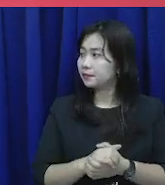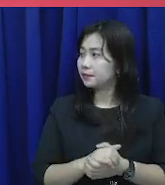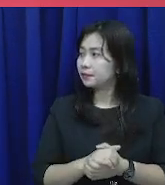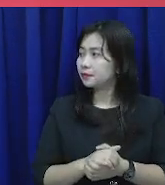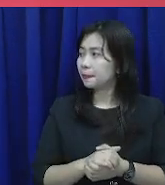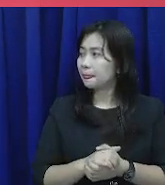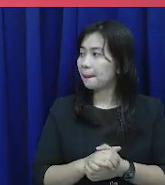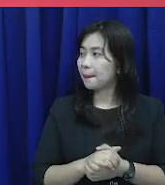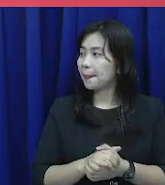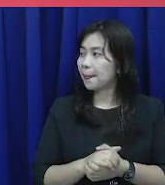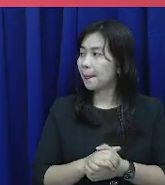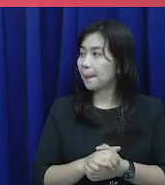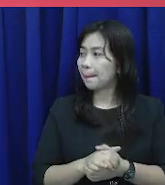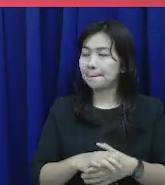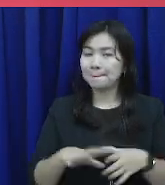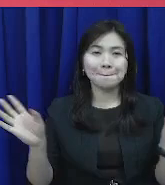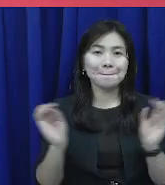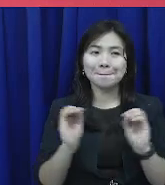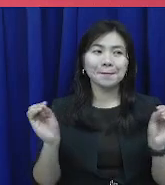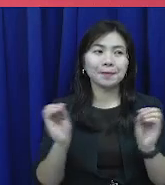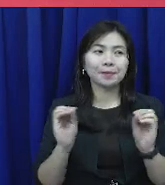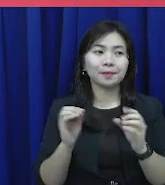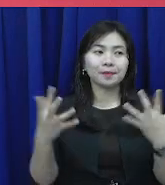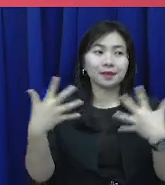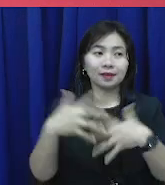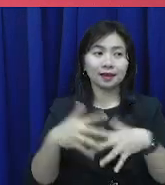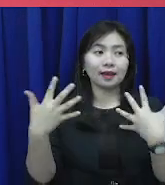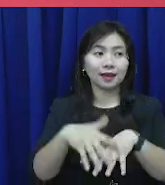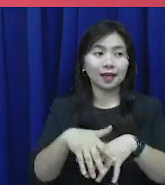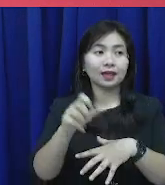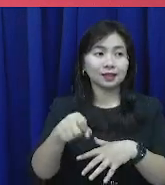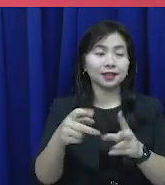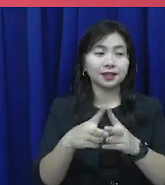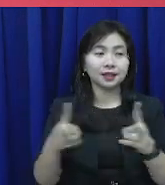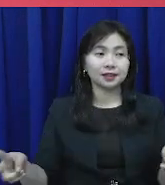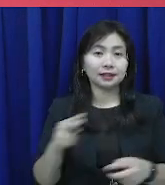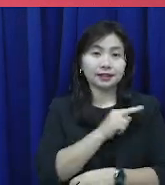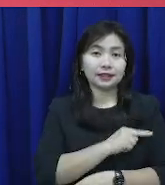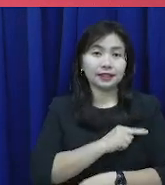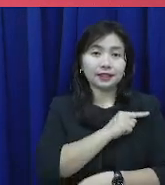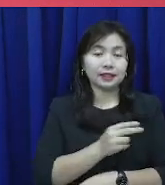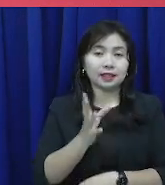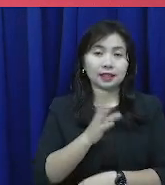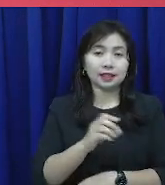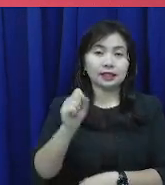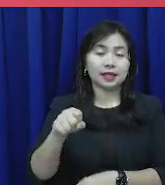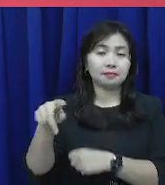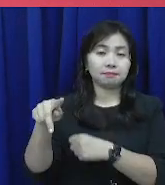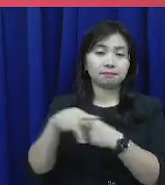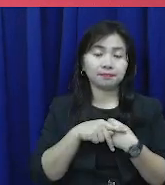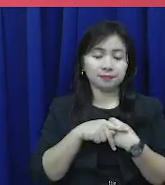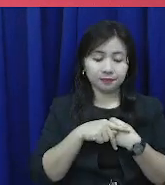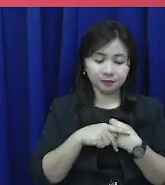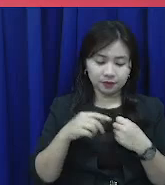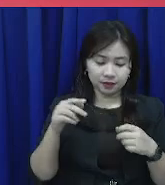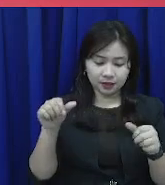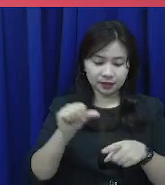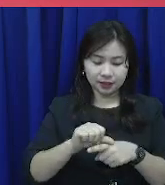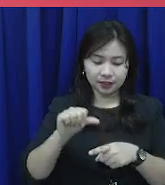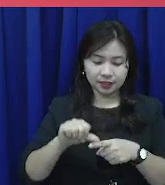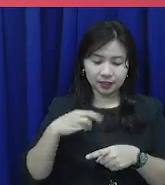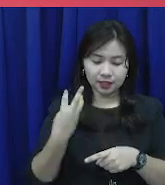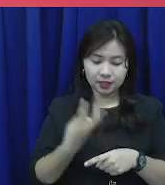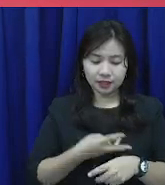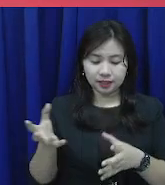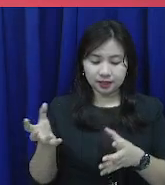talagang walang walang halong ano eh kumbaga very natural and the seed is really preserved and the seed na tinatanggap natin ay talagang yung